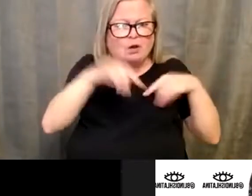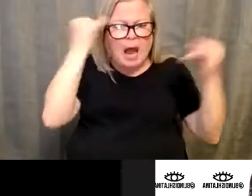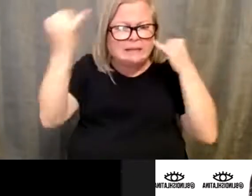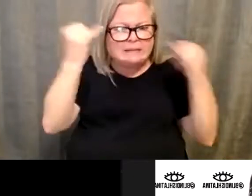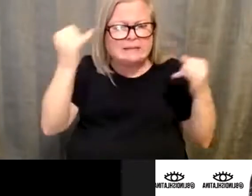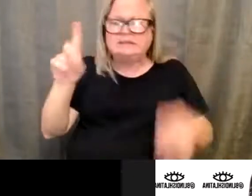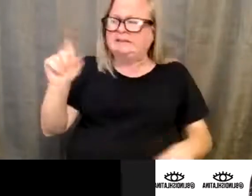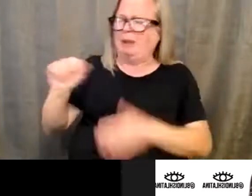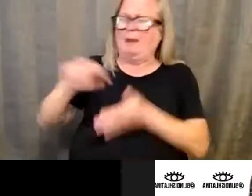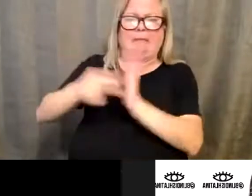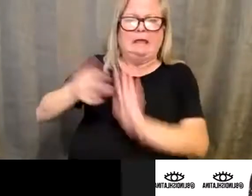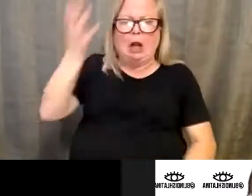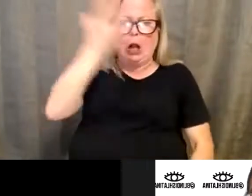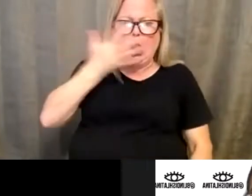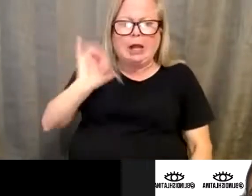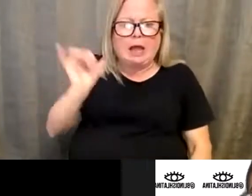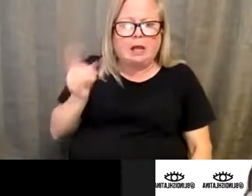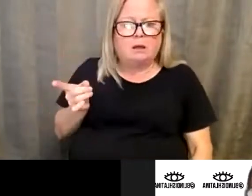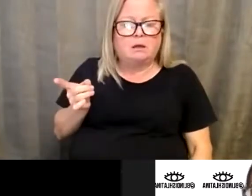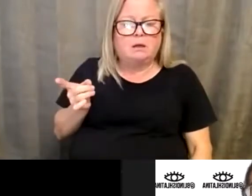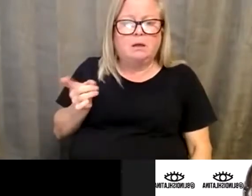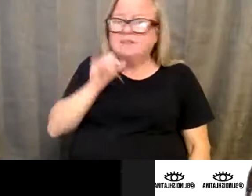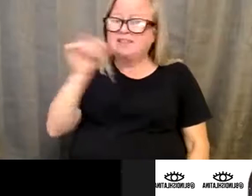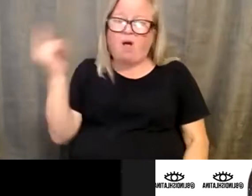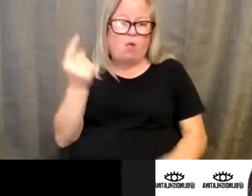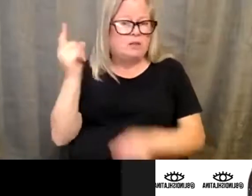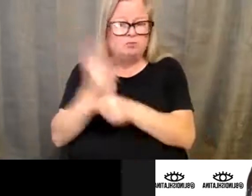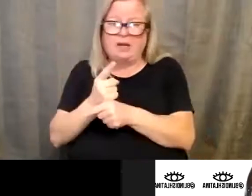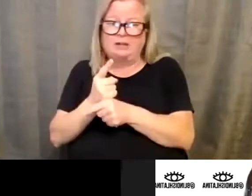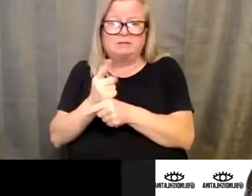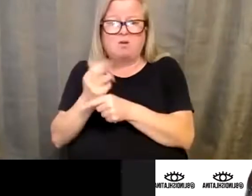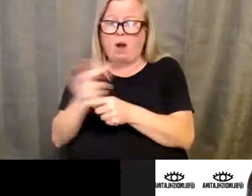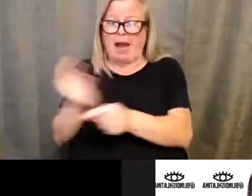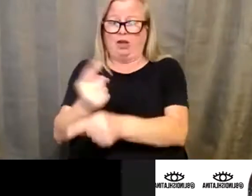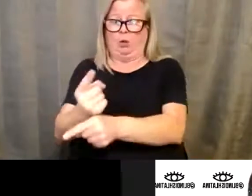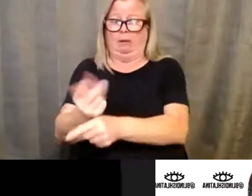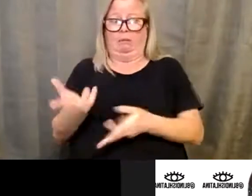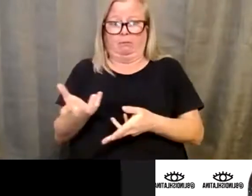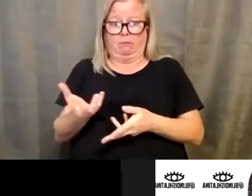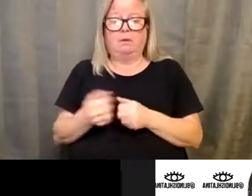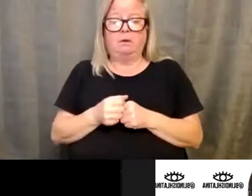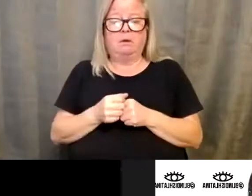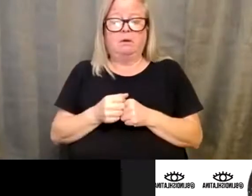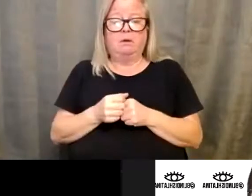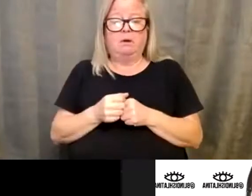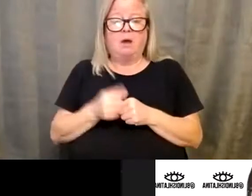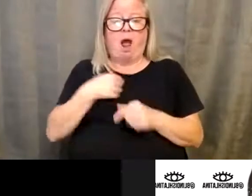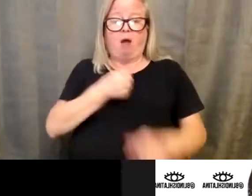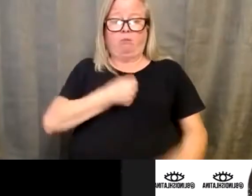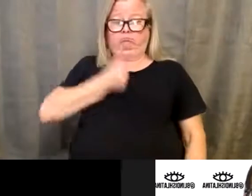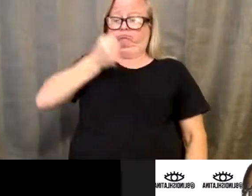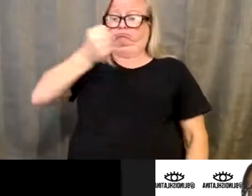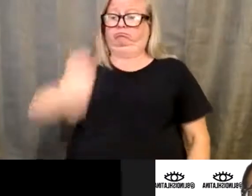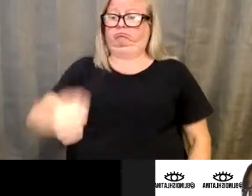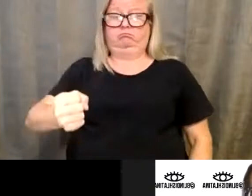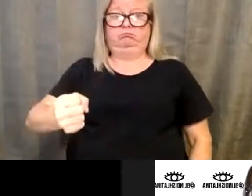like, and they're not always correct or accurate. So by putting myself forward as